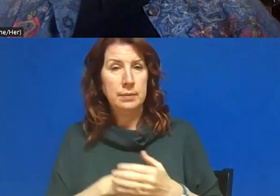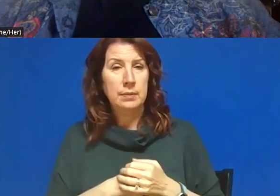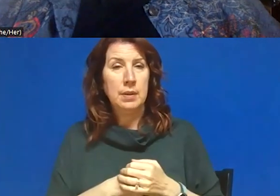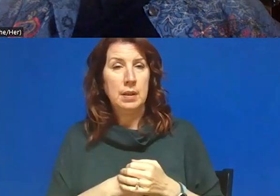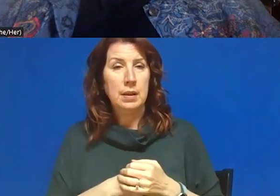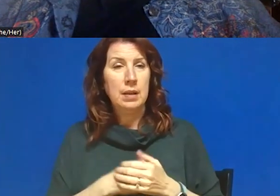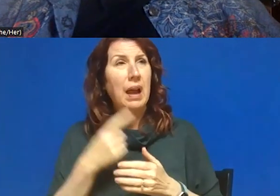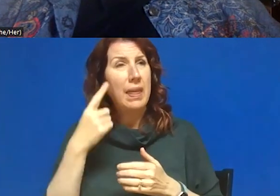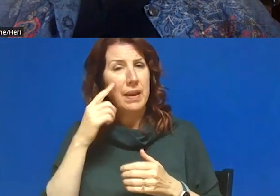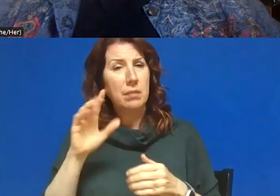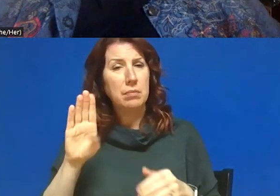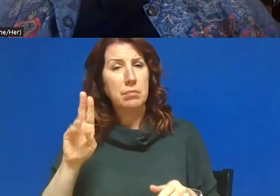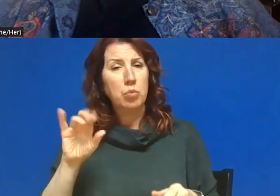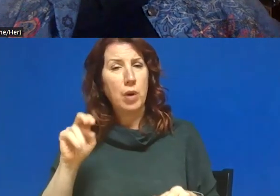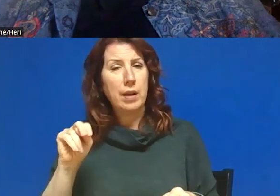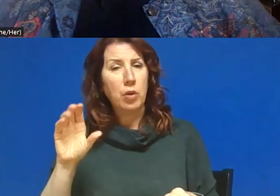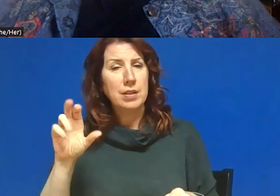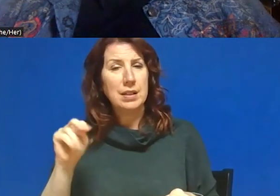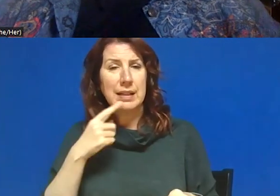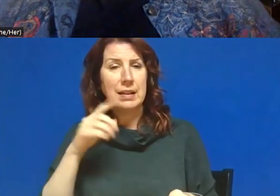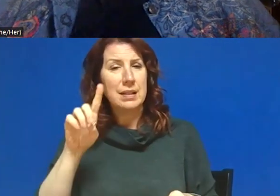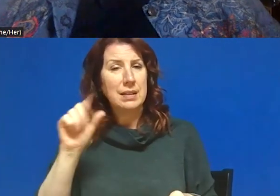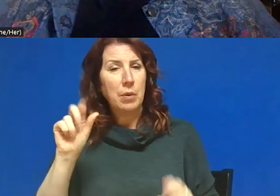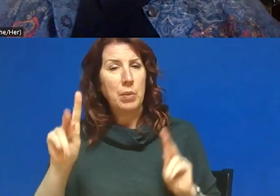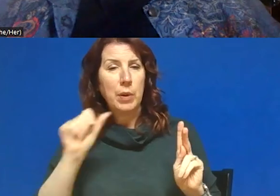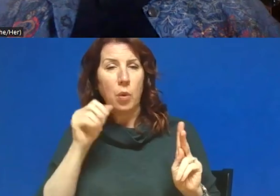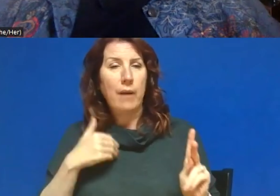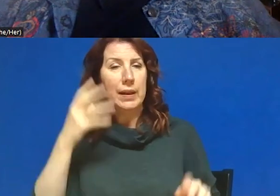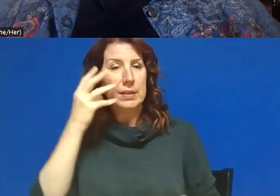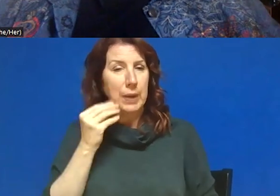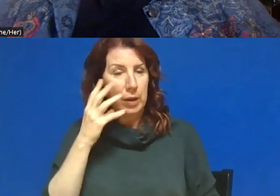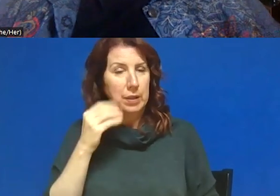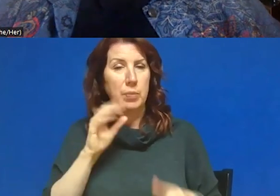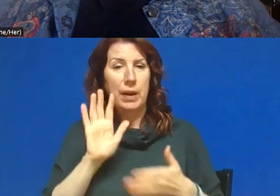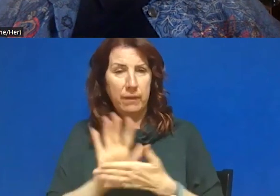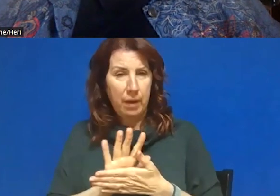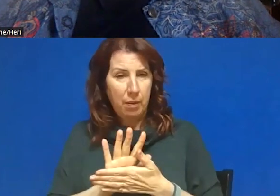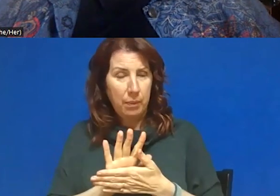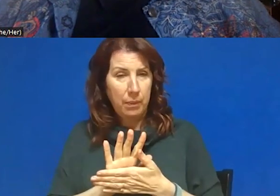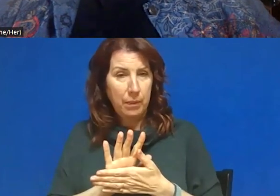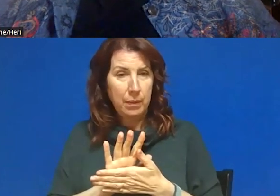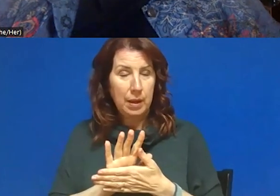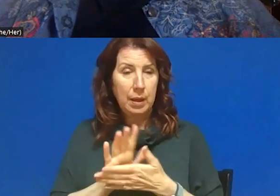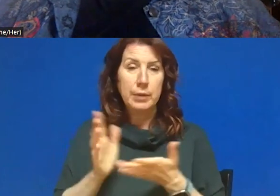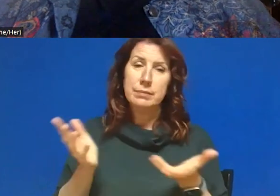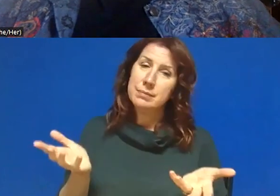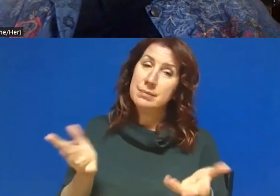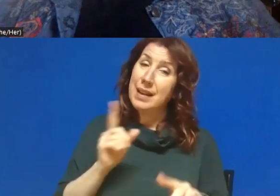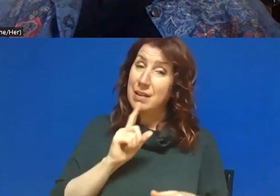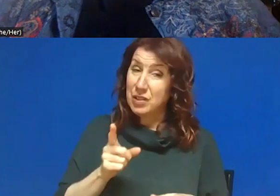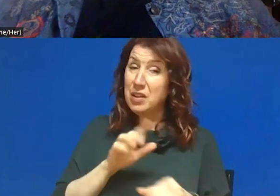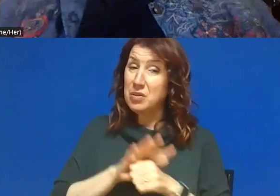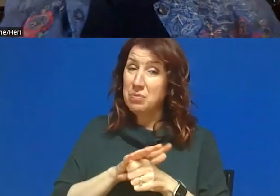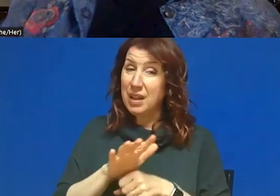I think it was Bryan Cranston had said that like disabled people don't have the experience to be in film or something like that. And I was just like, actually, there are a lot of